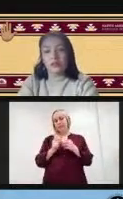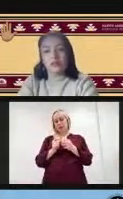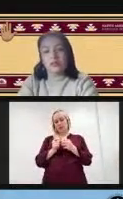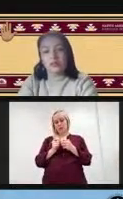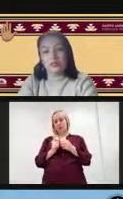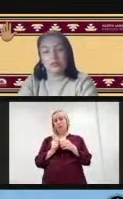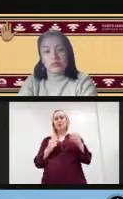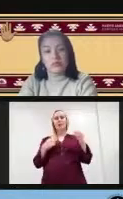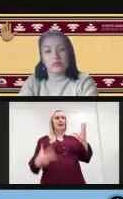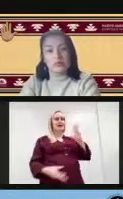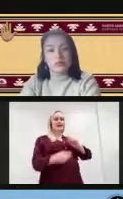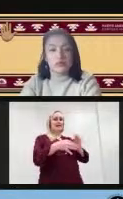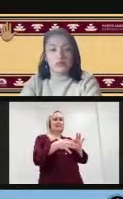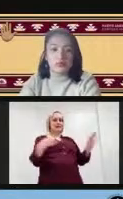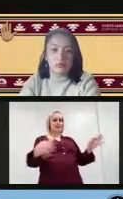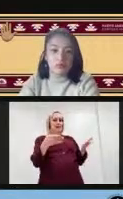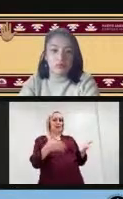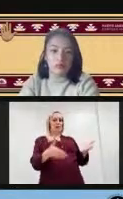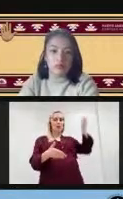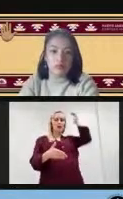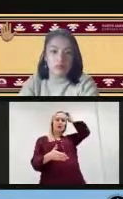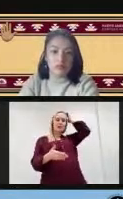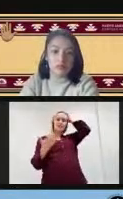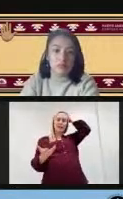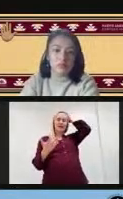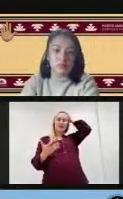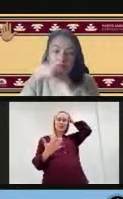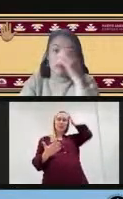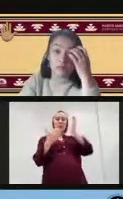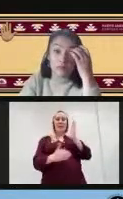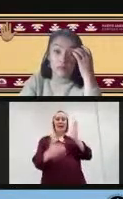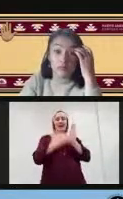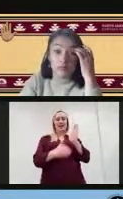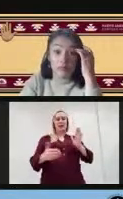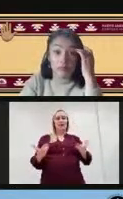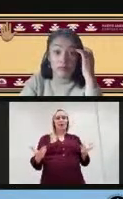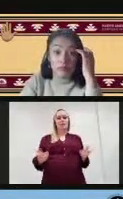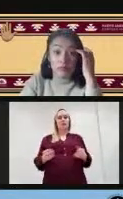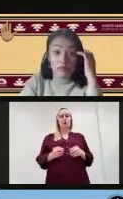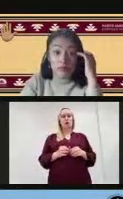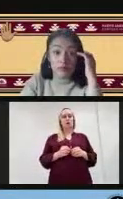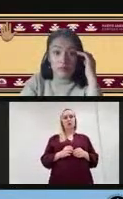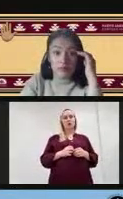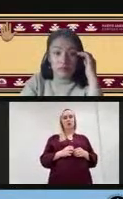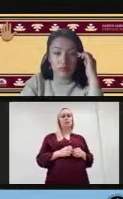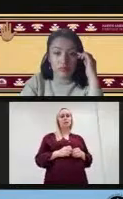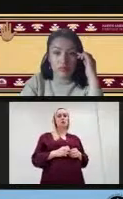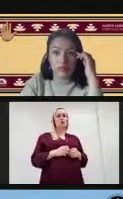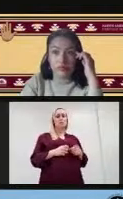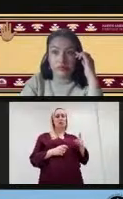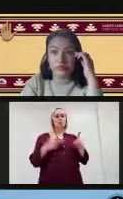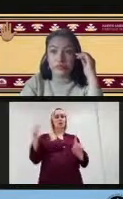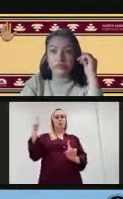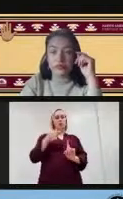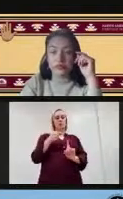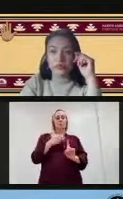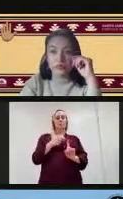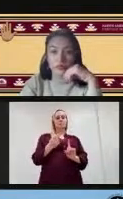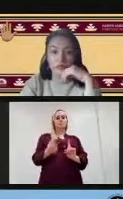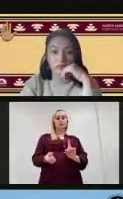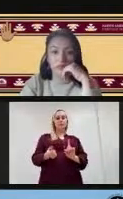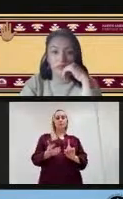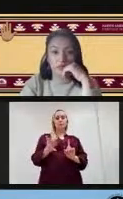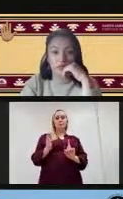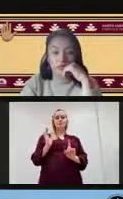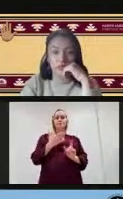I added a statement here. This is a bit redundant with the next bullet, but there is a point of